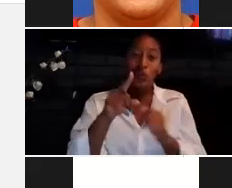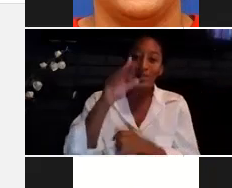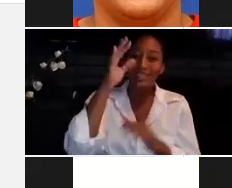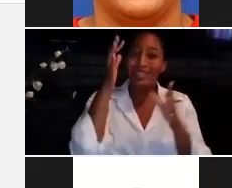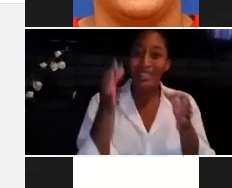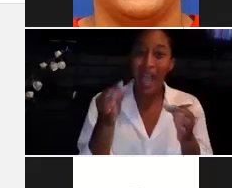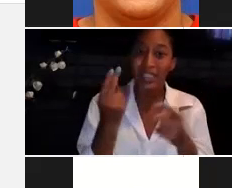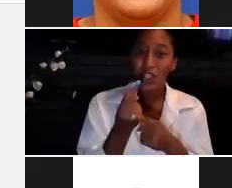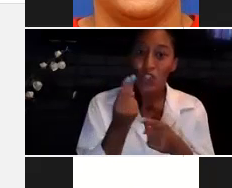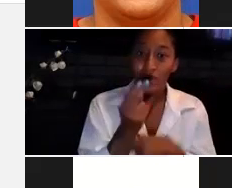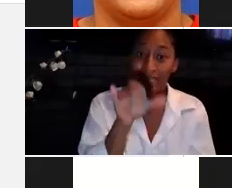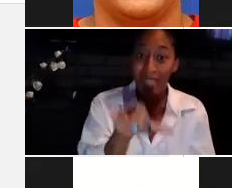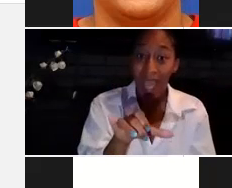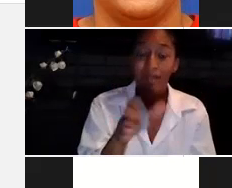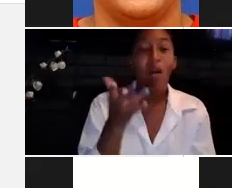it's convenient.